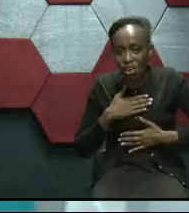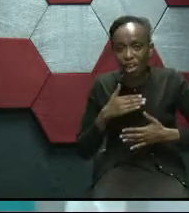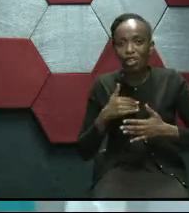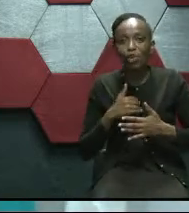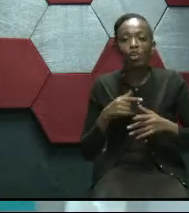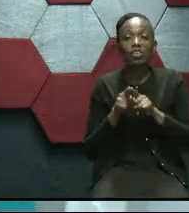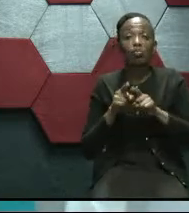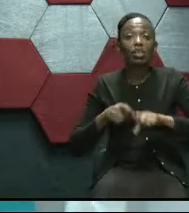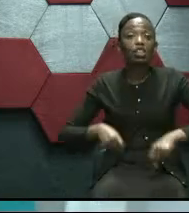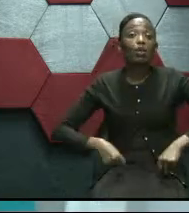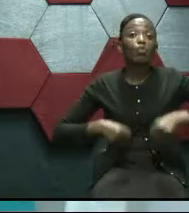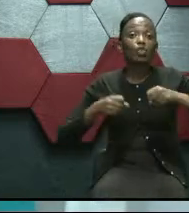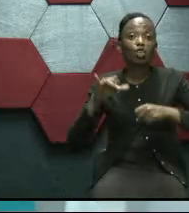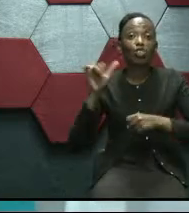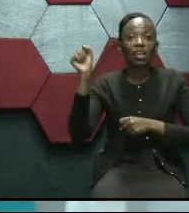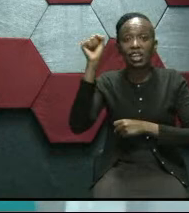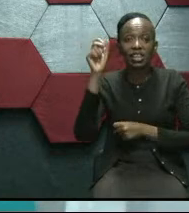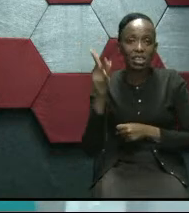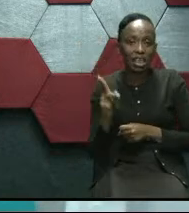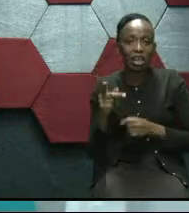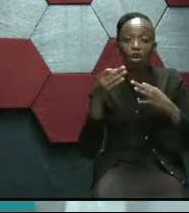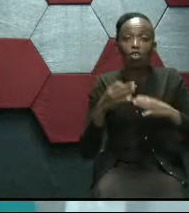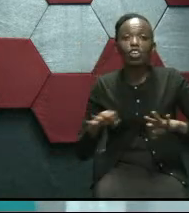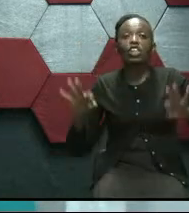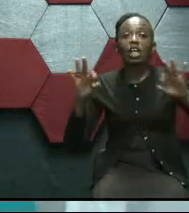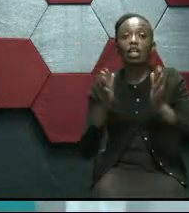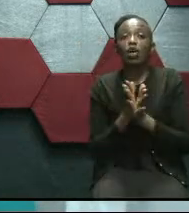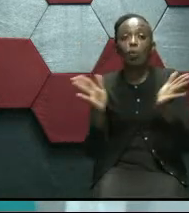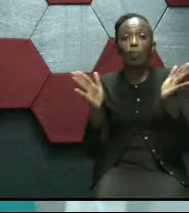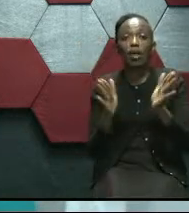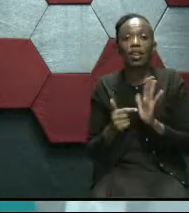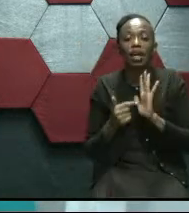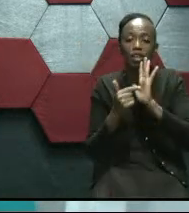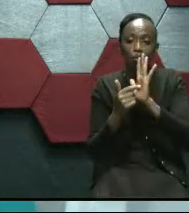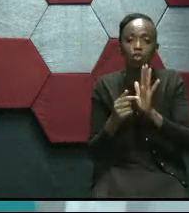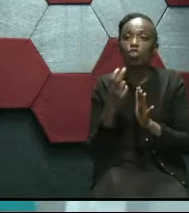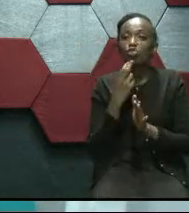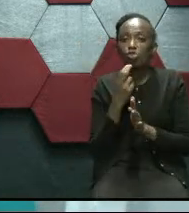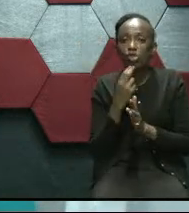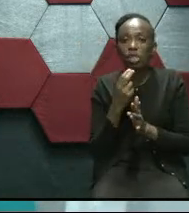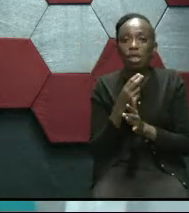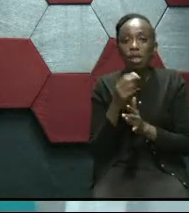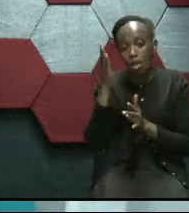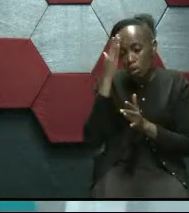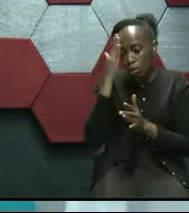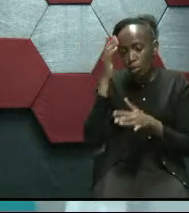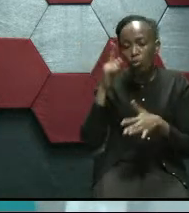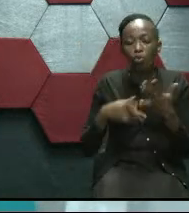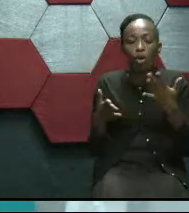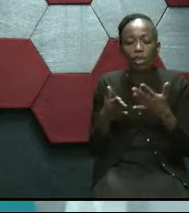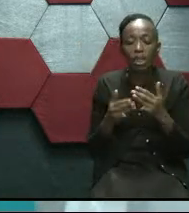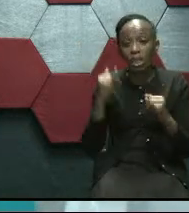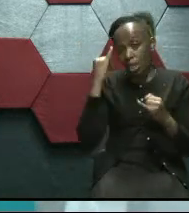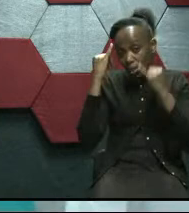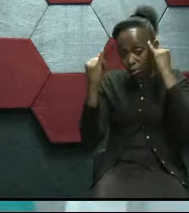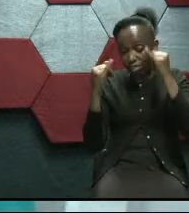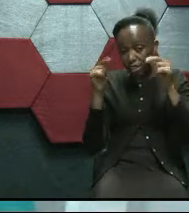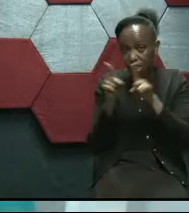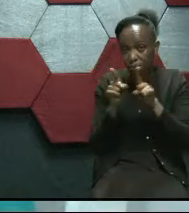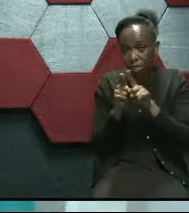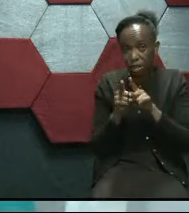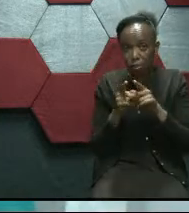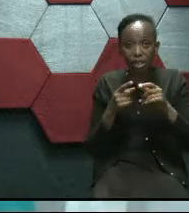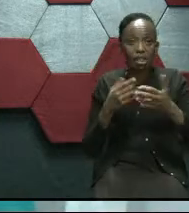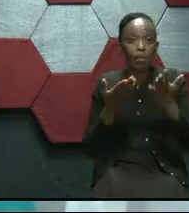to have as patron of YSK, officially opened the exhibition on Tuesday noting that the innovative and